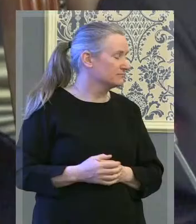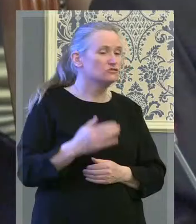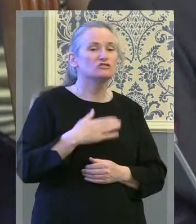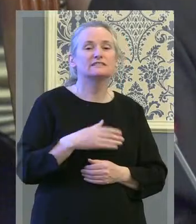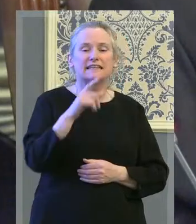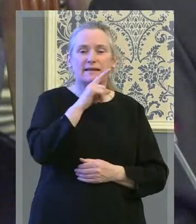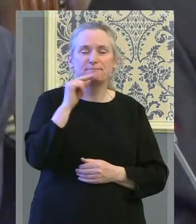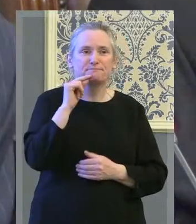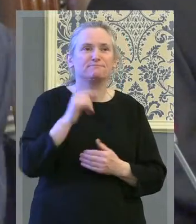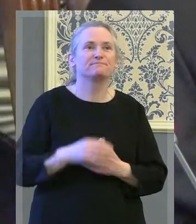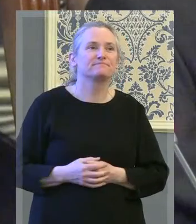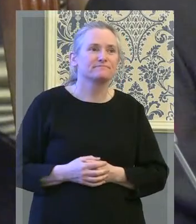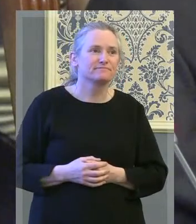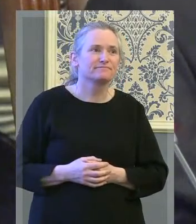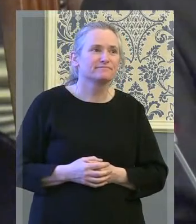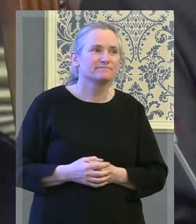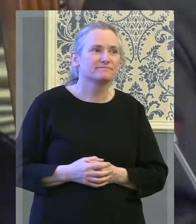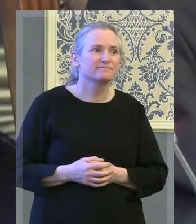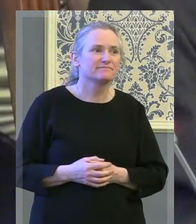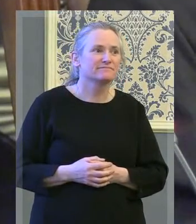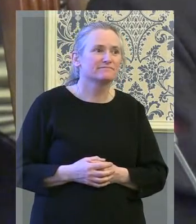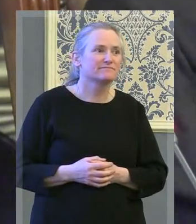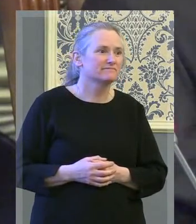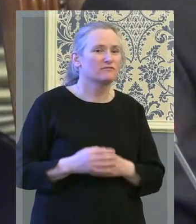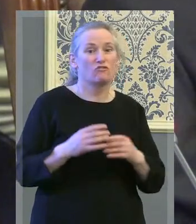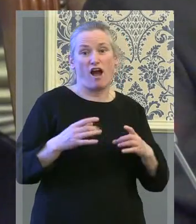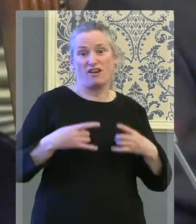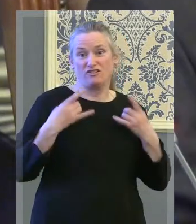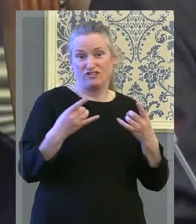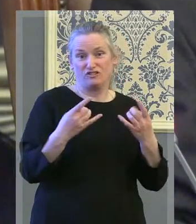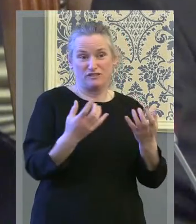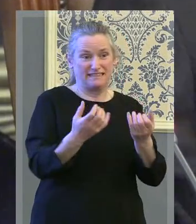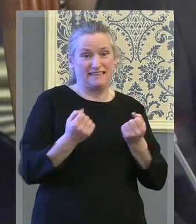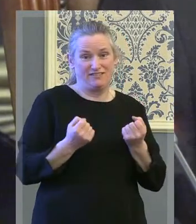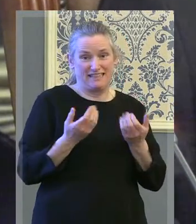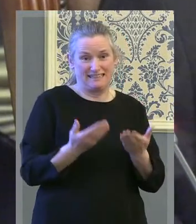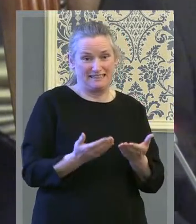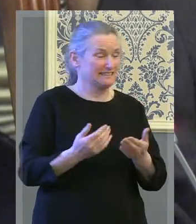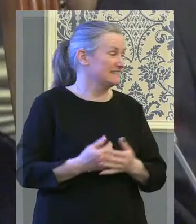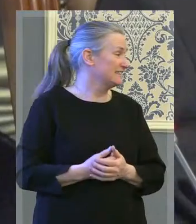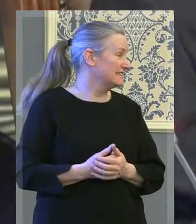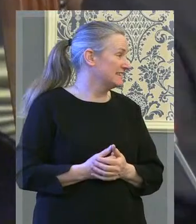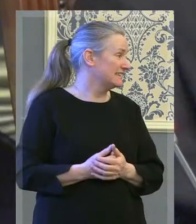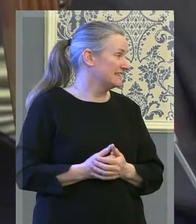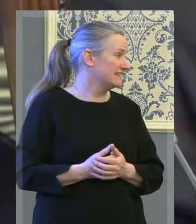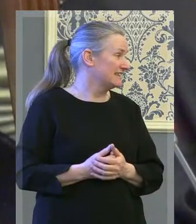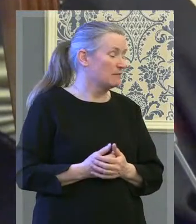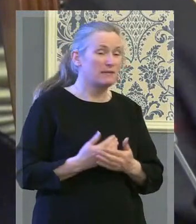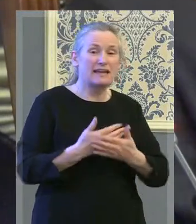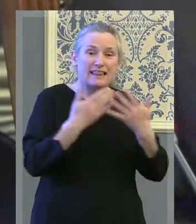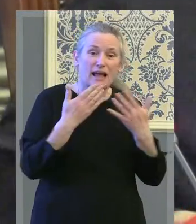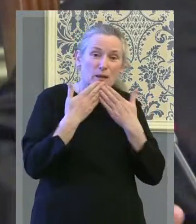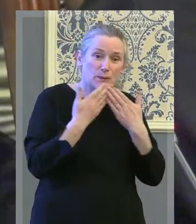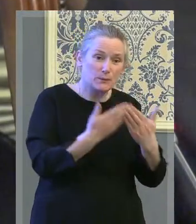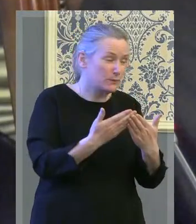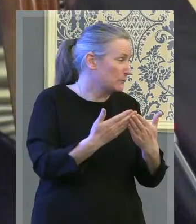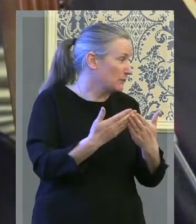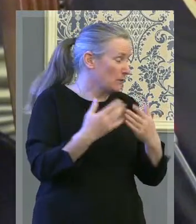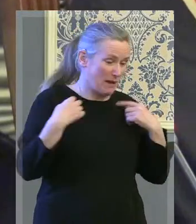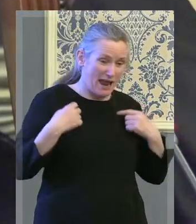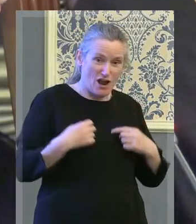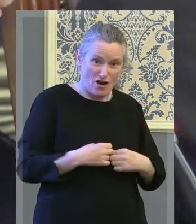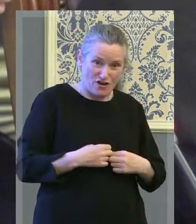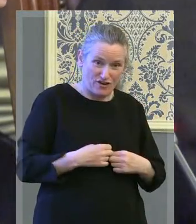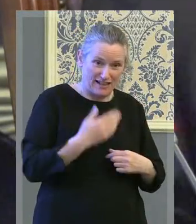say, first of all, it's a great honour to receive this. And a big thank you to the Mayor.